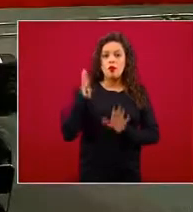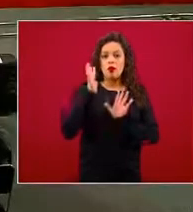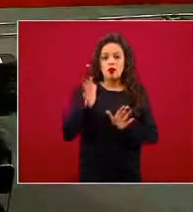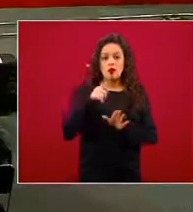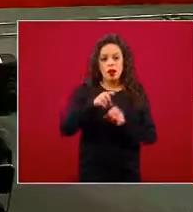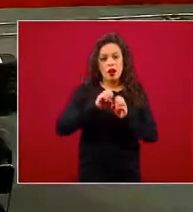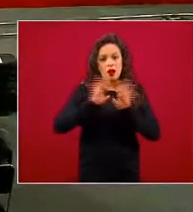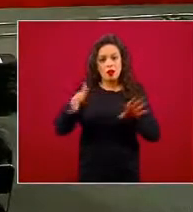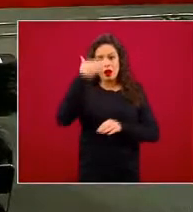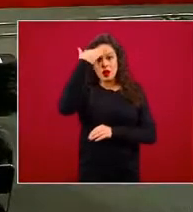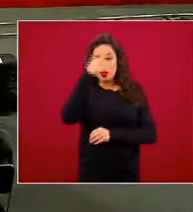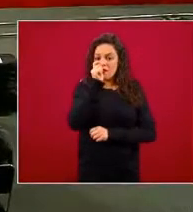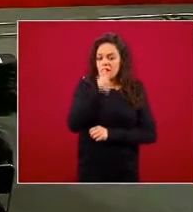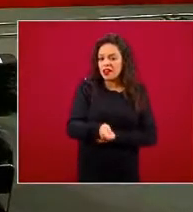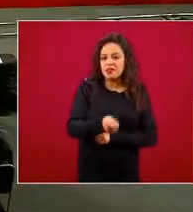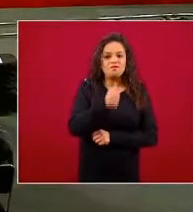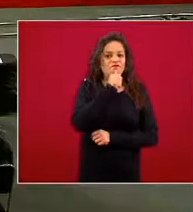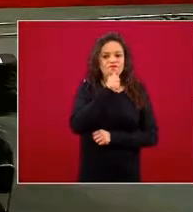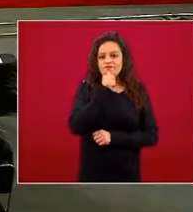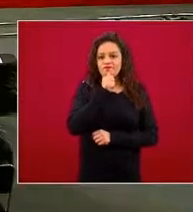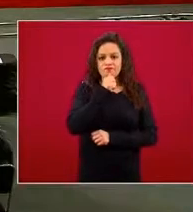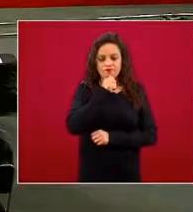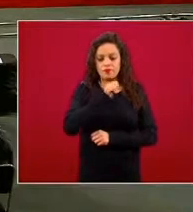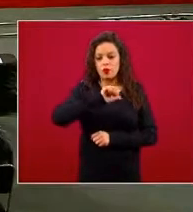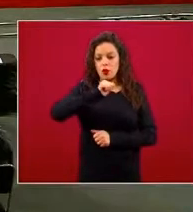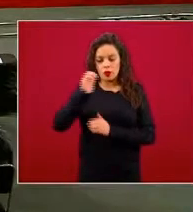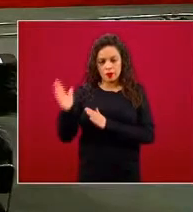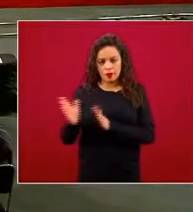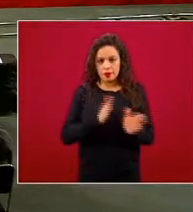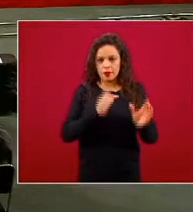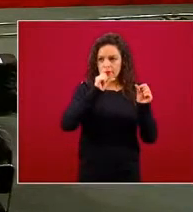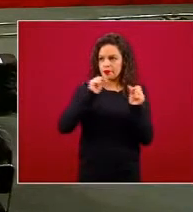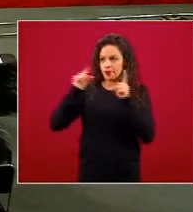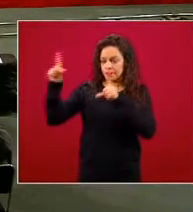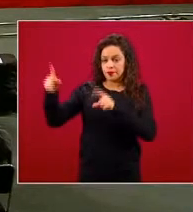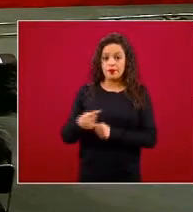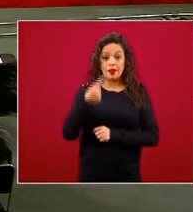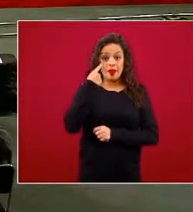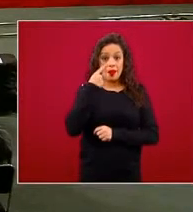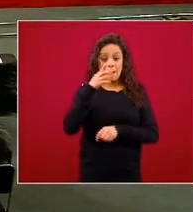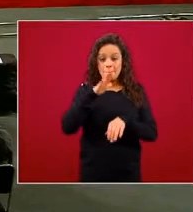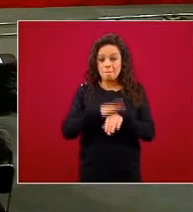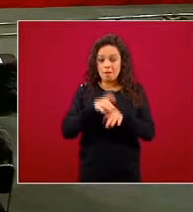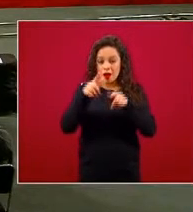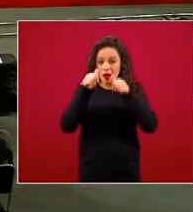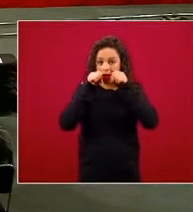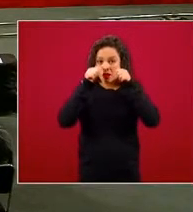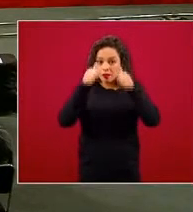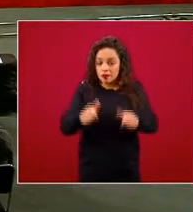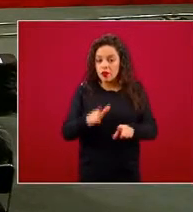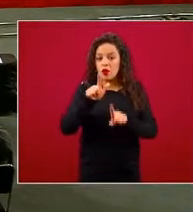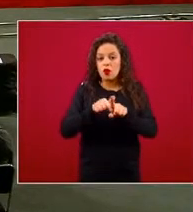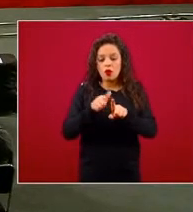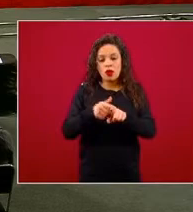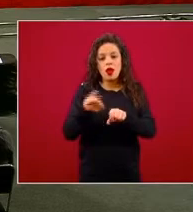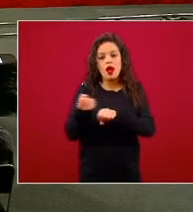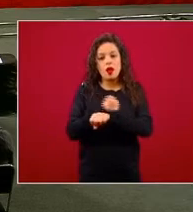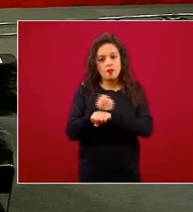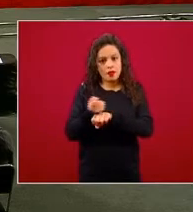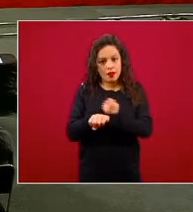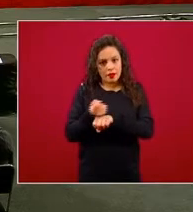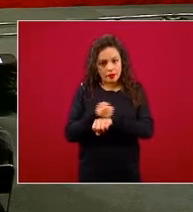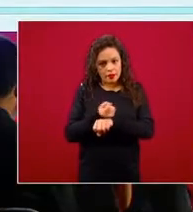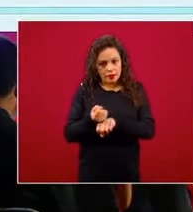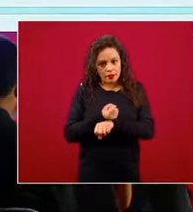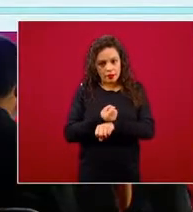we will be concentrating on the yellow. We took out that gray that was below, which were other causes of respiratory disease death,